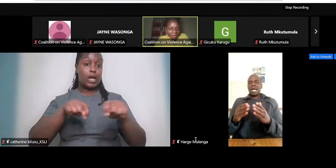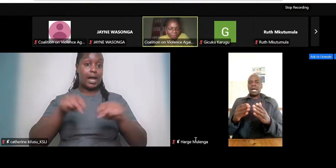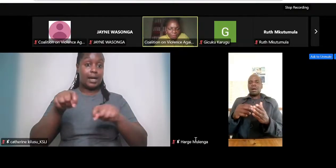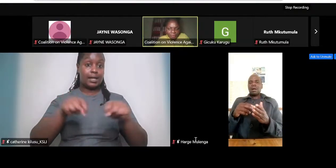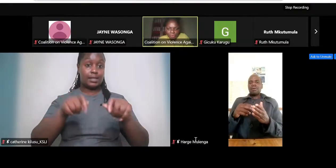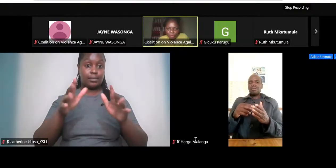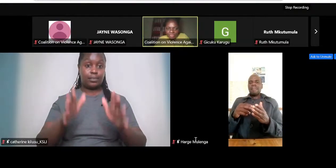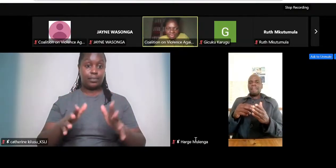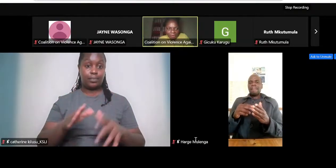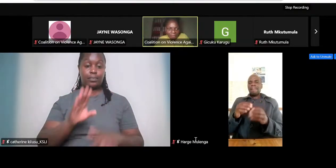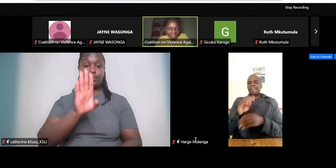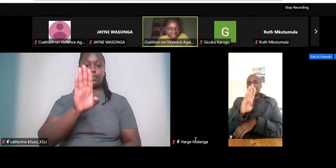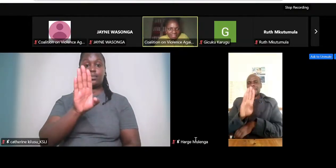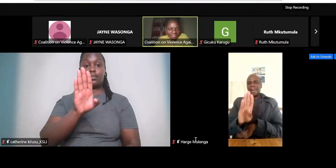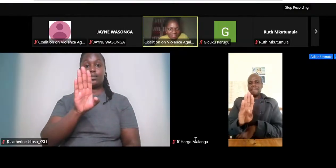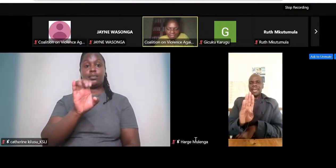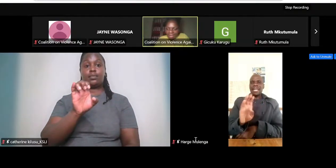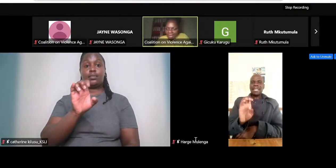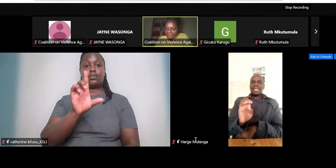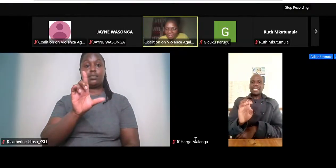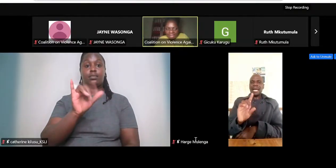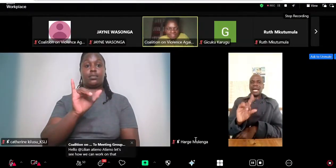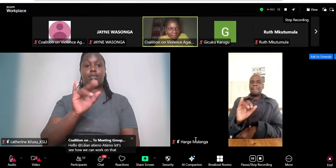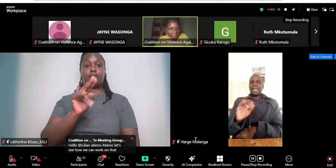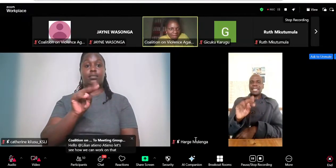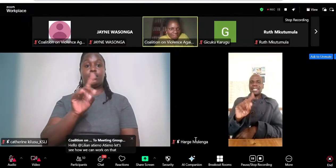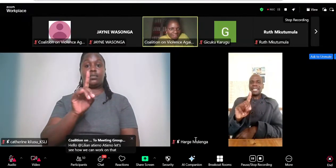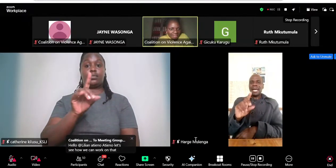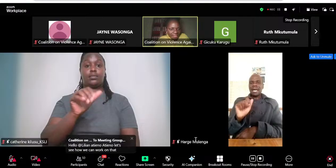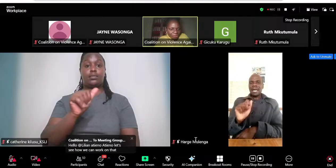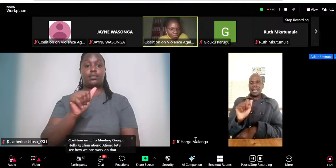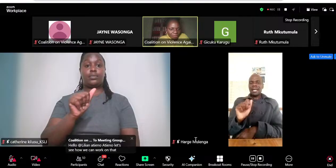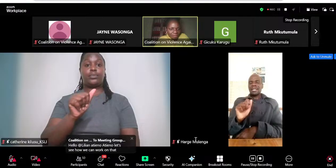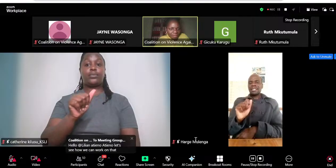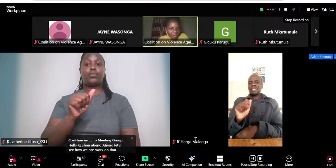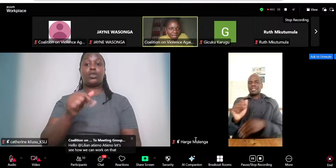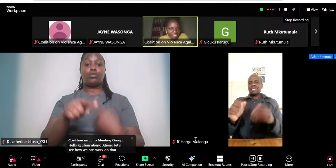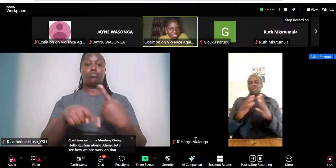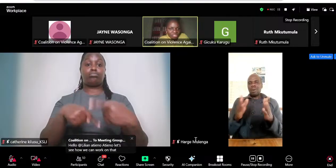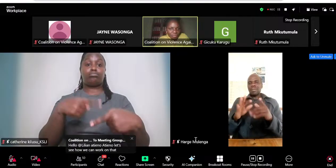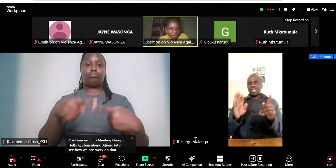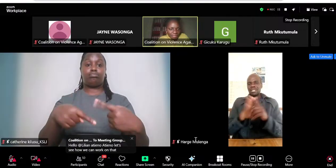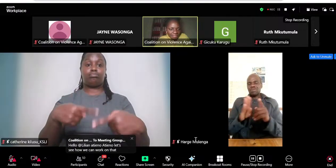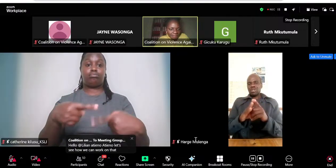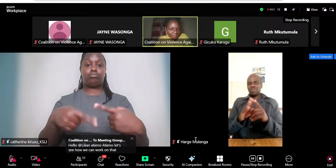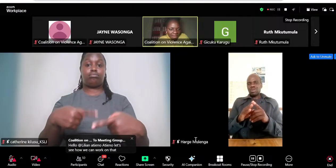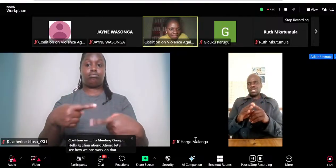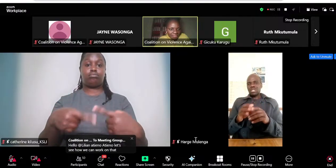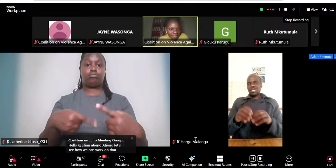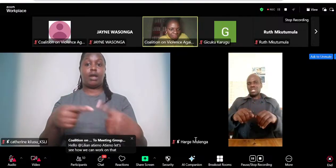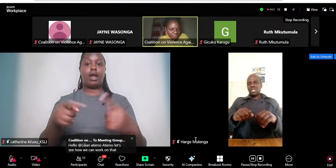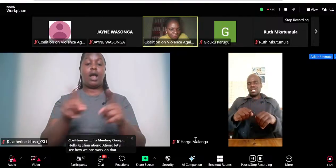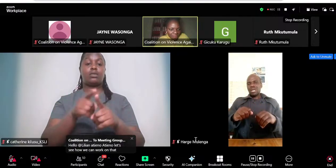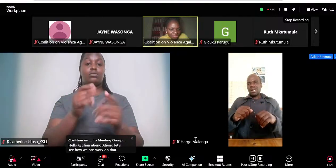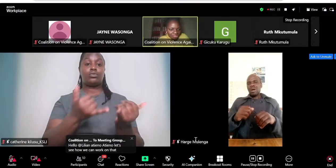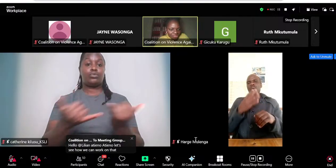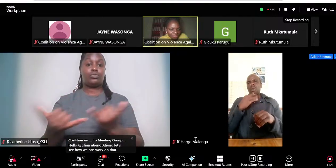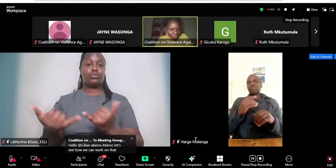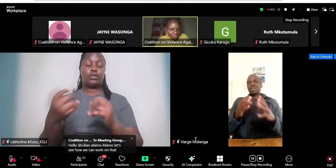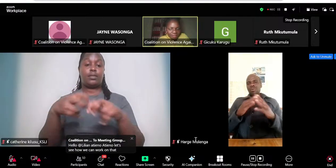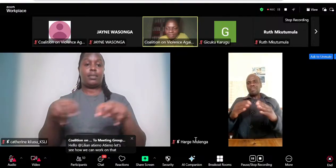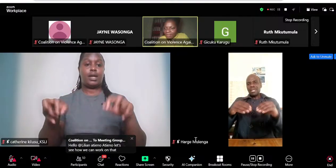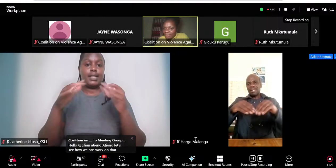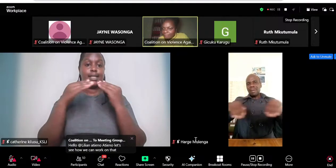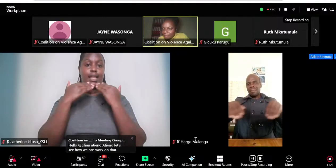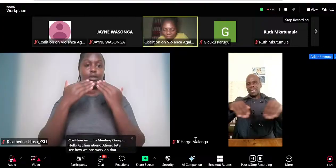Belinda Diambo, to take over this and lead us in the panel discussion as she introduces the panel. Thank you so much.